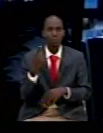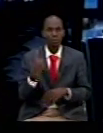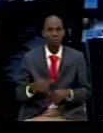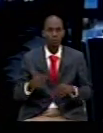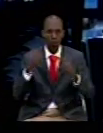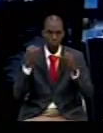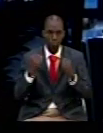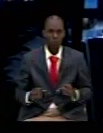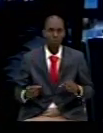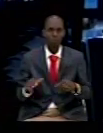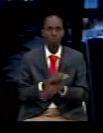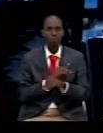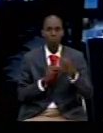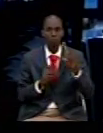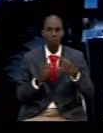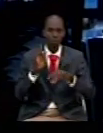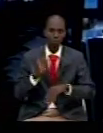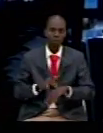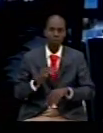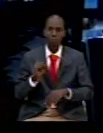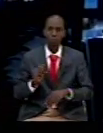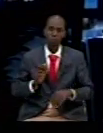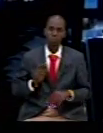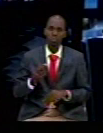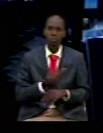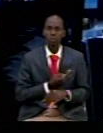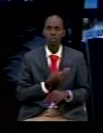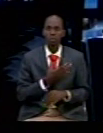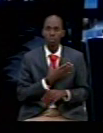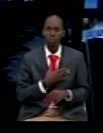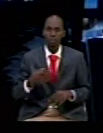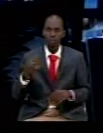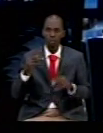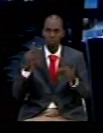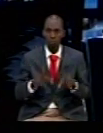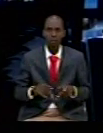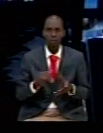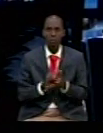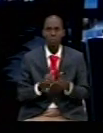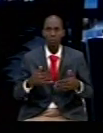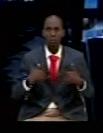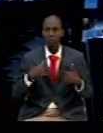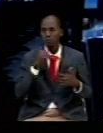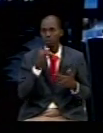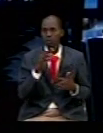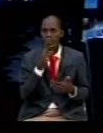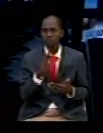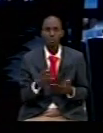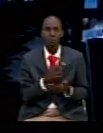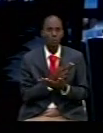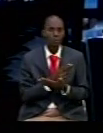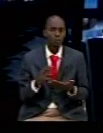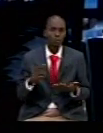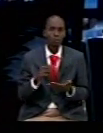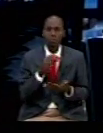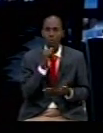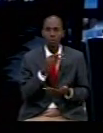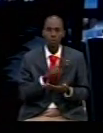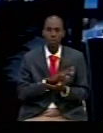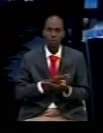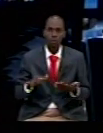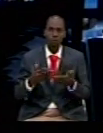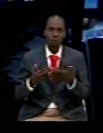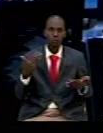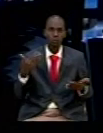powerful one, he touches us, and the person who has been unrighteous before becomes righteous.